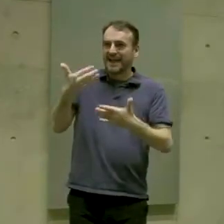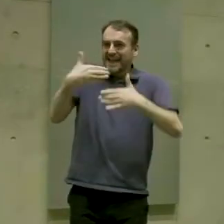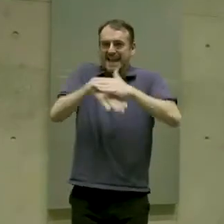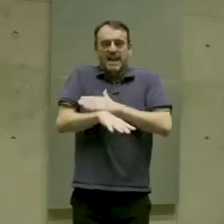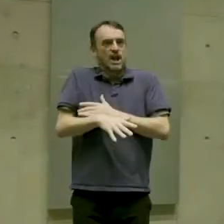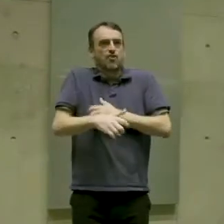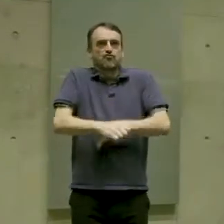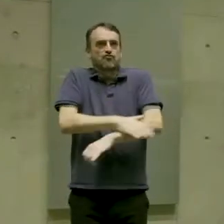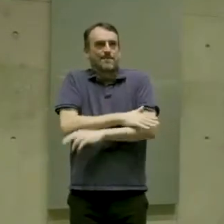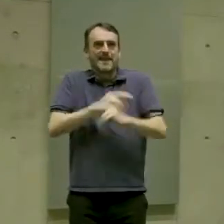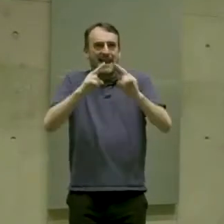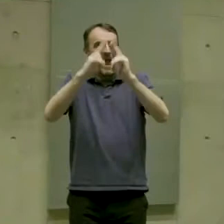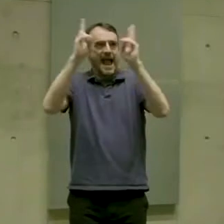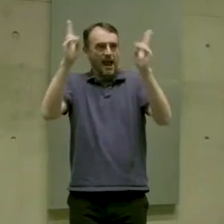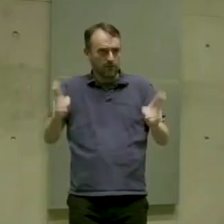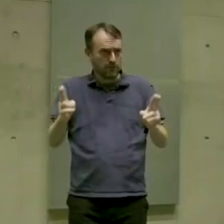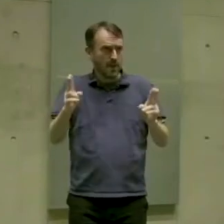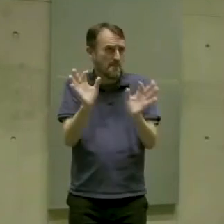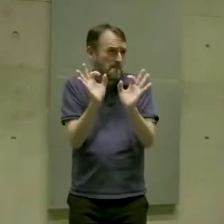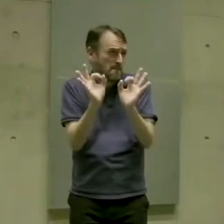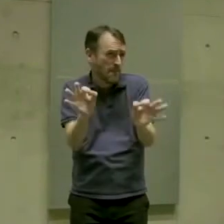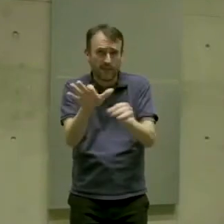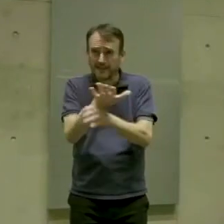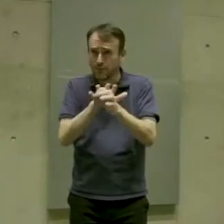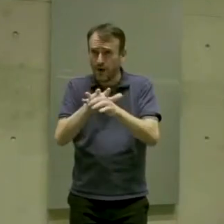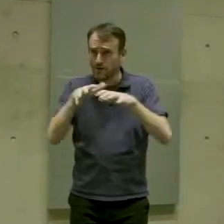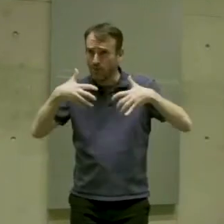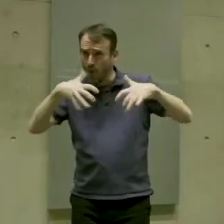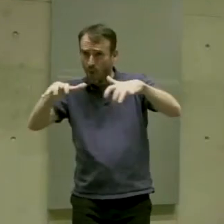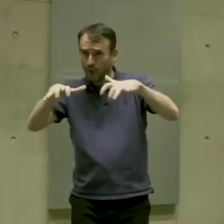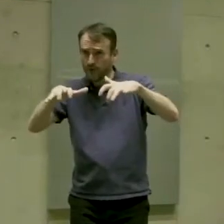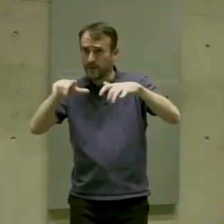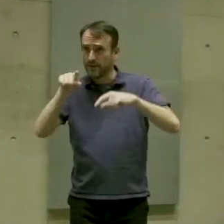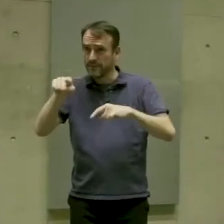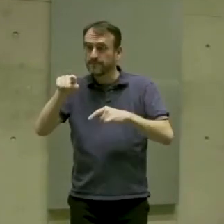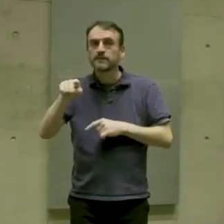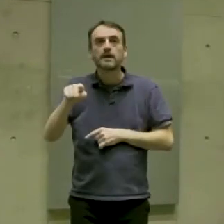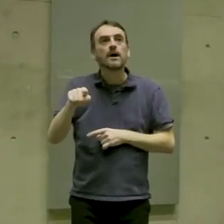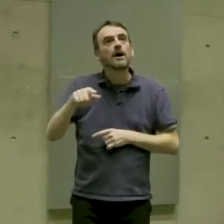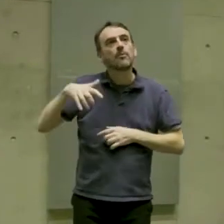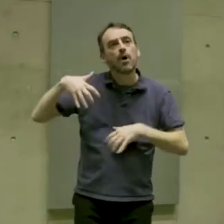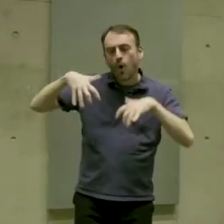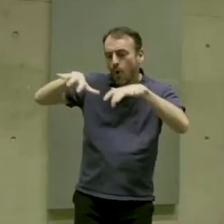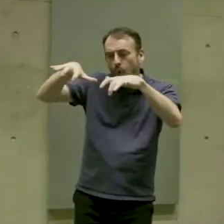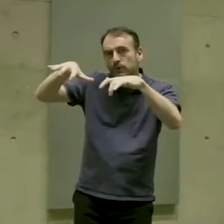Okay, perfect for haunting. But what's haunting it?